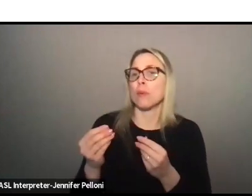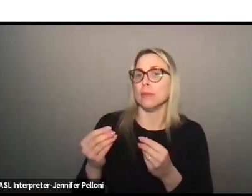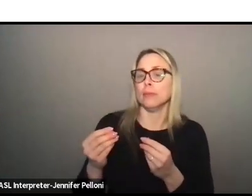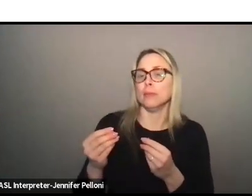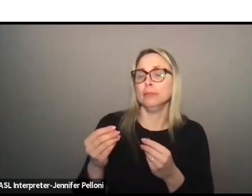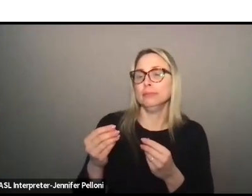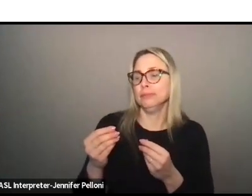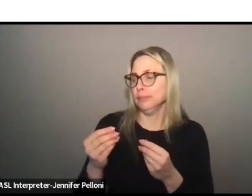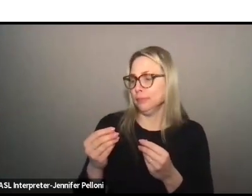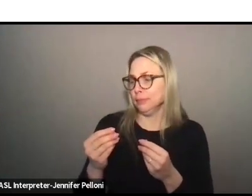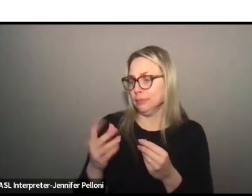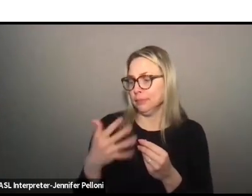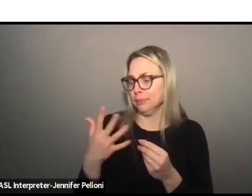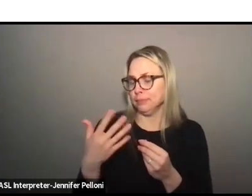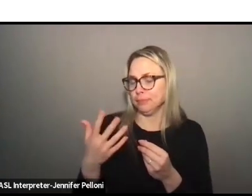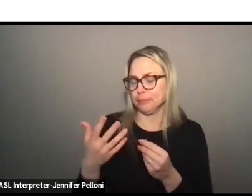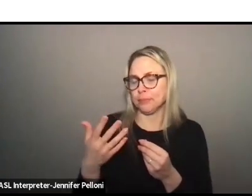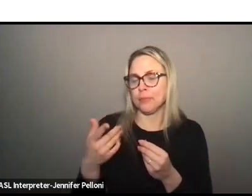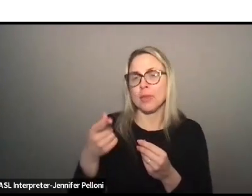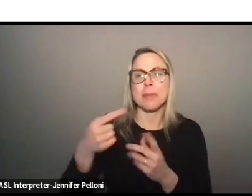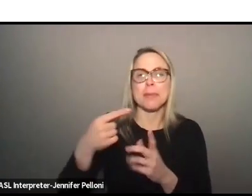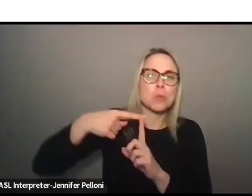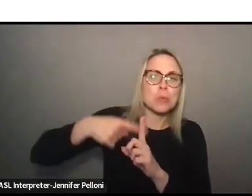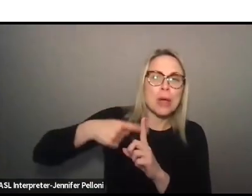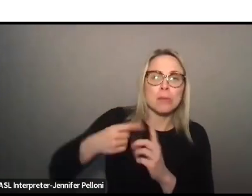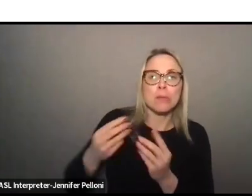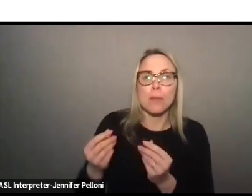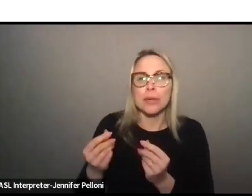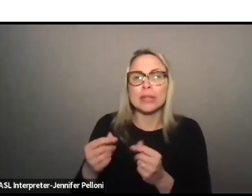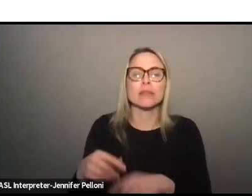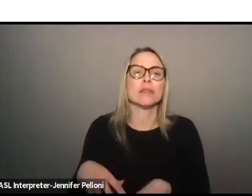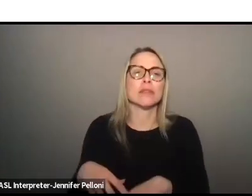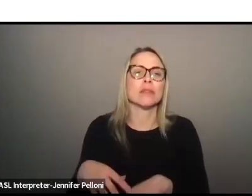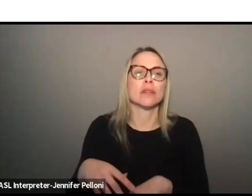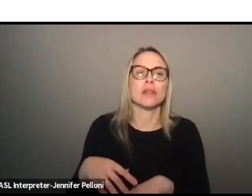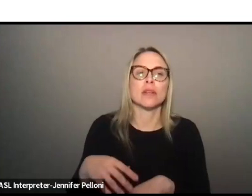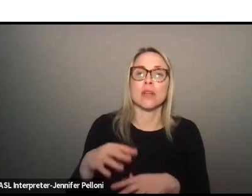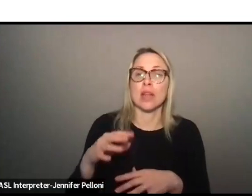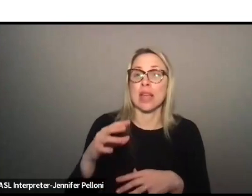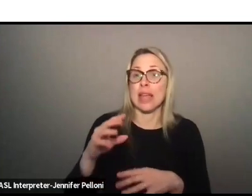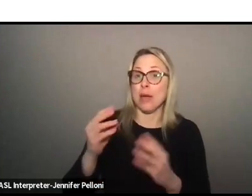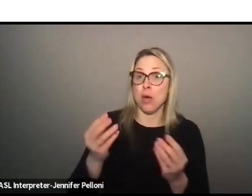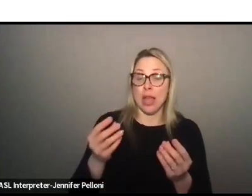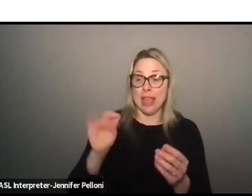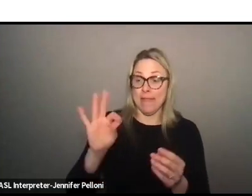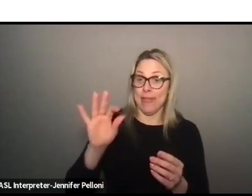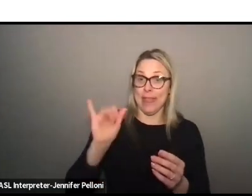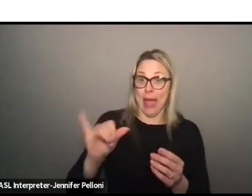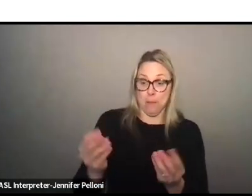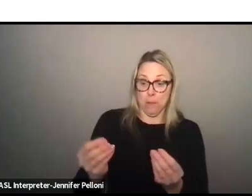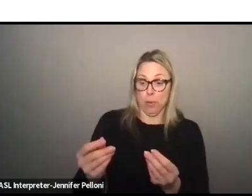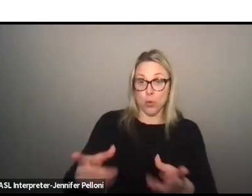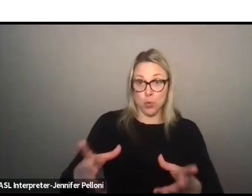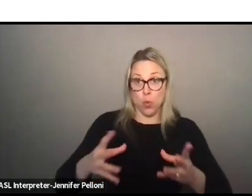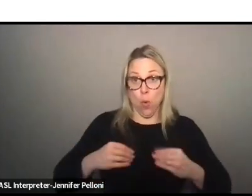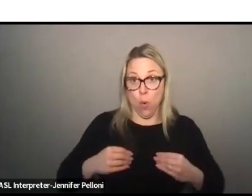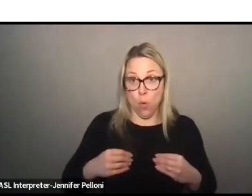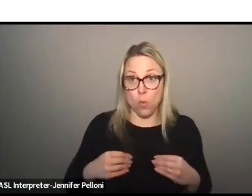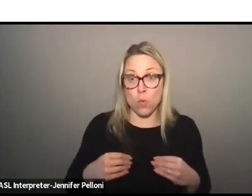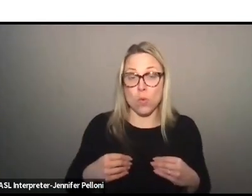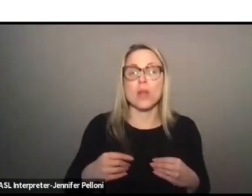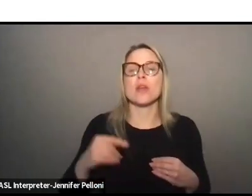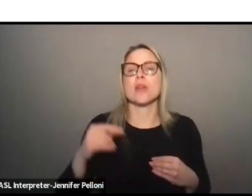that you rent, you know, all of that property you own. So they're going to want you to